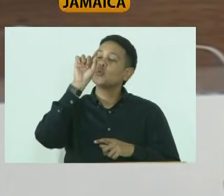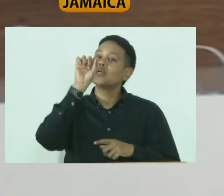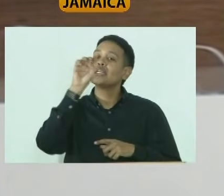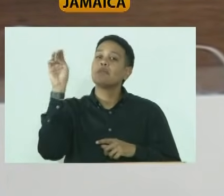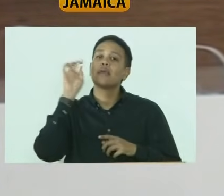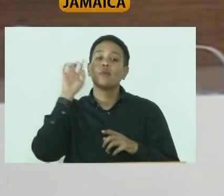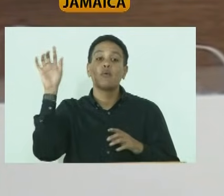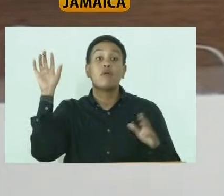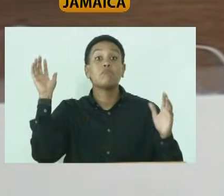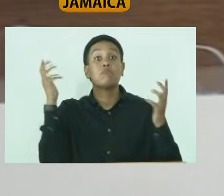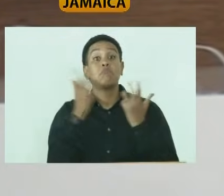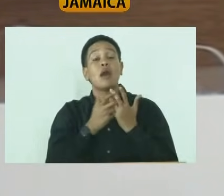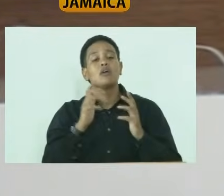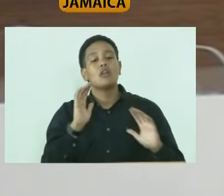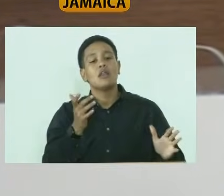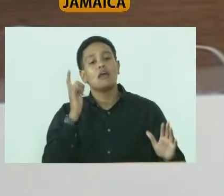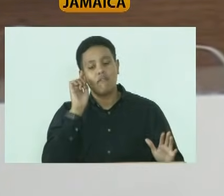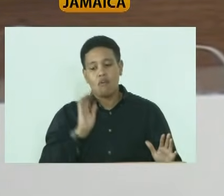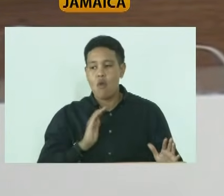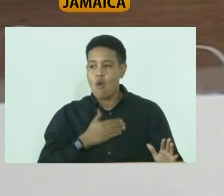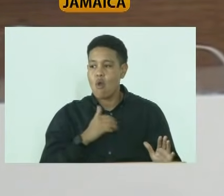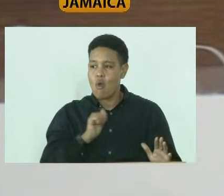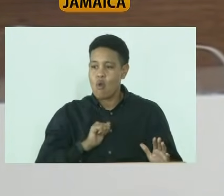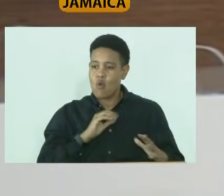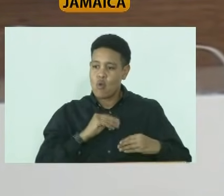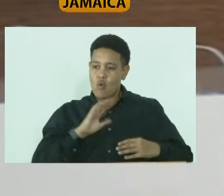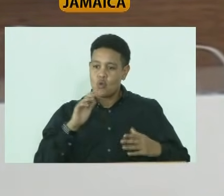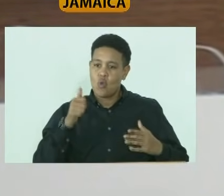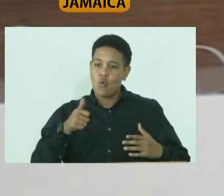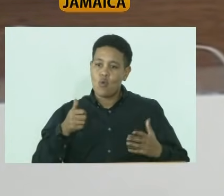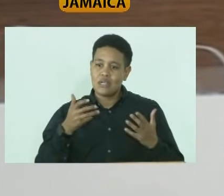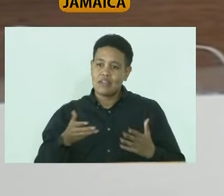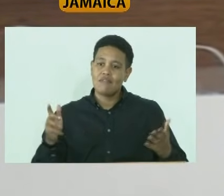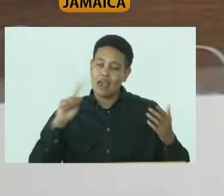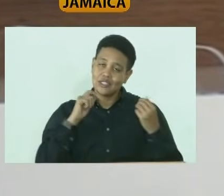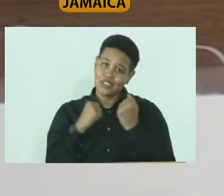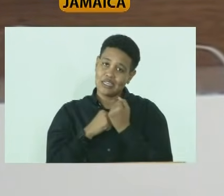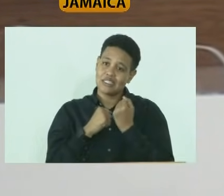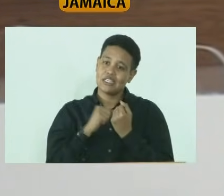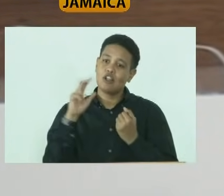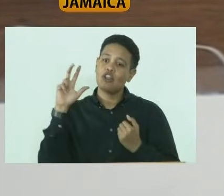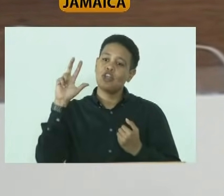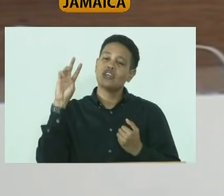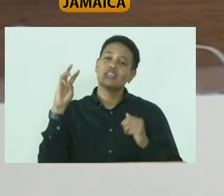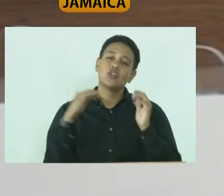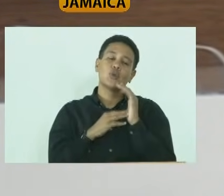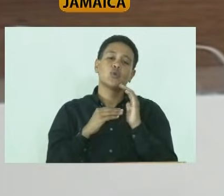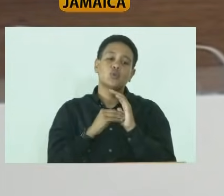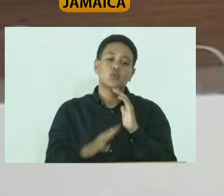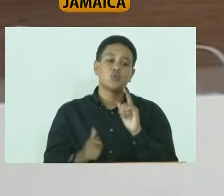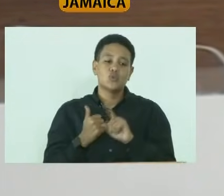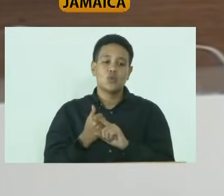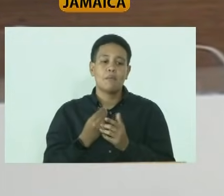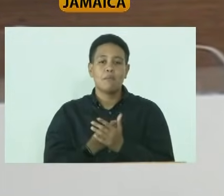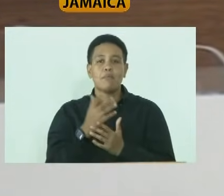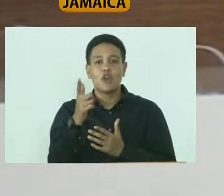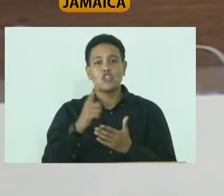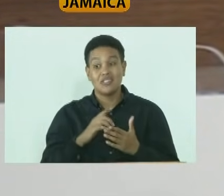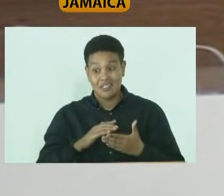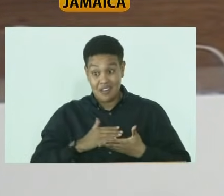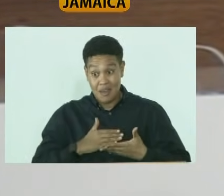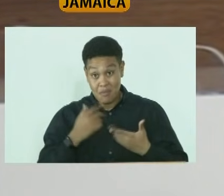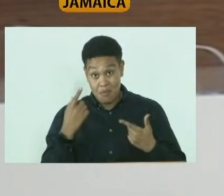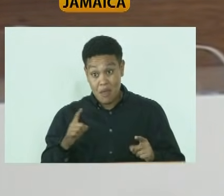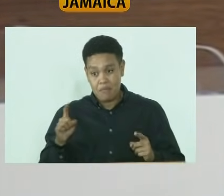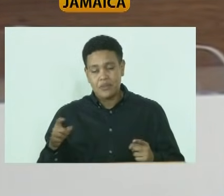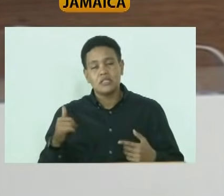were earmarked for our own your own device to assist 36,000 students to purchase a device. This initiative